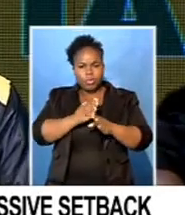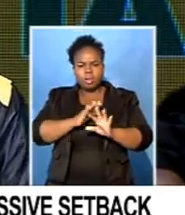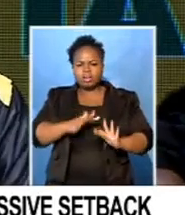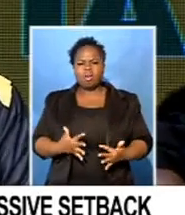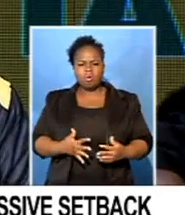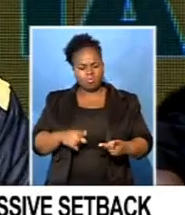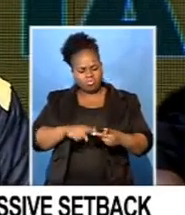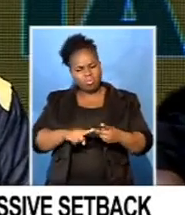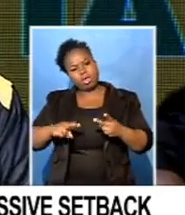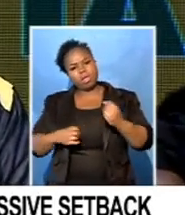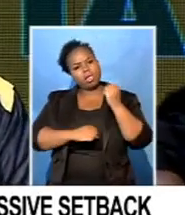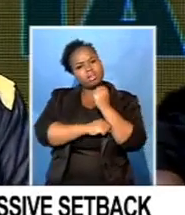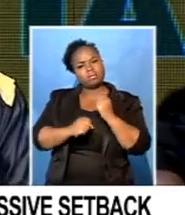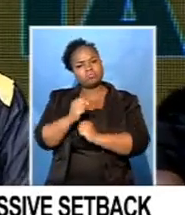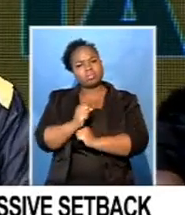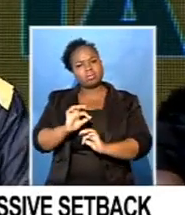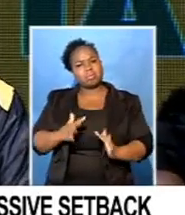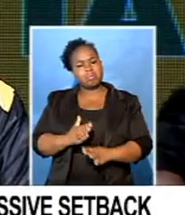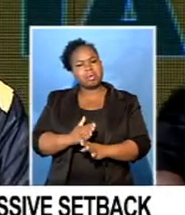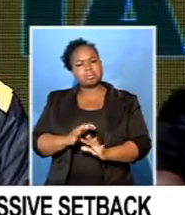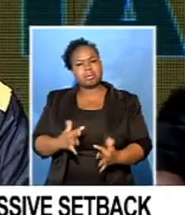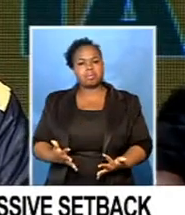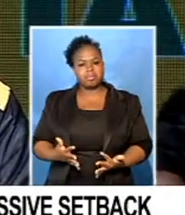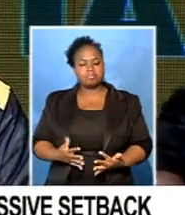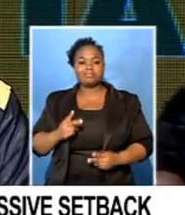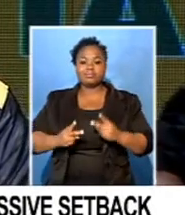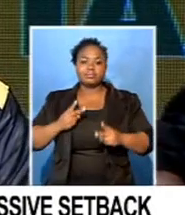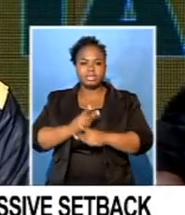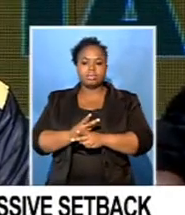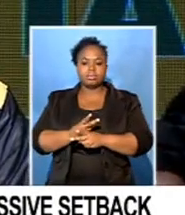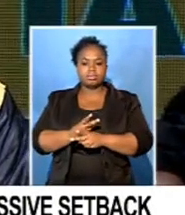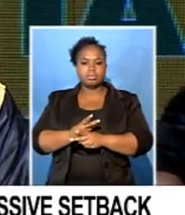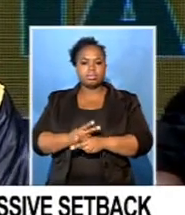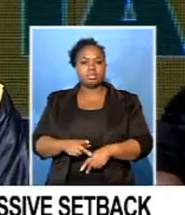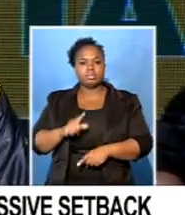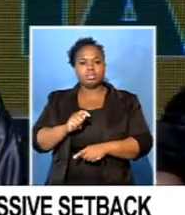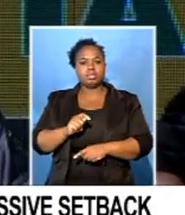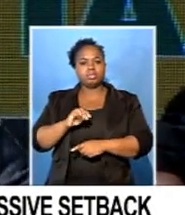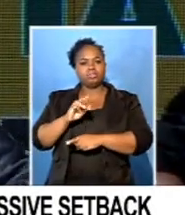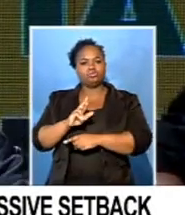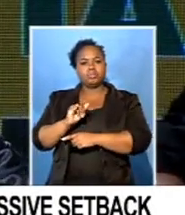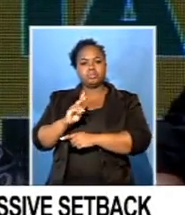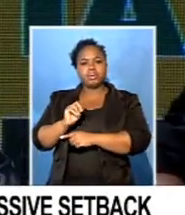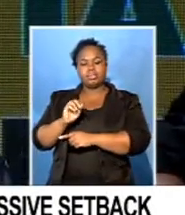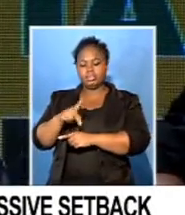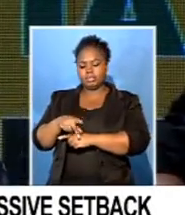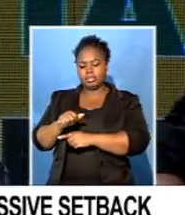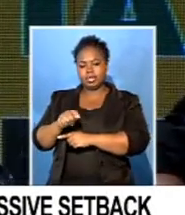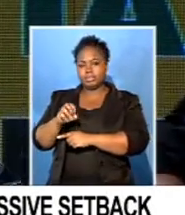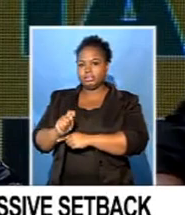and the other structures, and also strengthening the tripartite alliance.